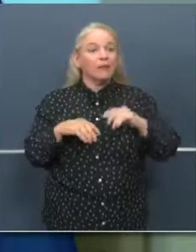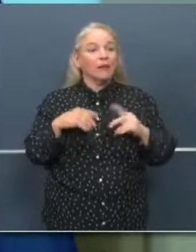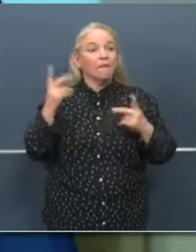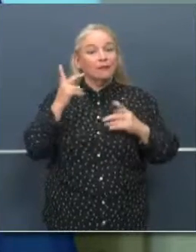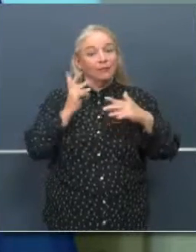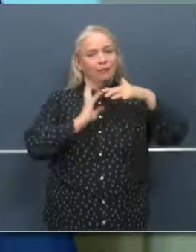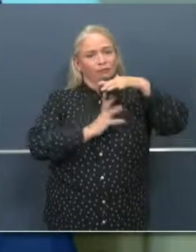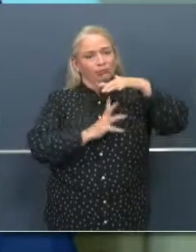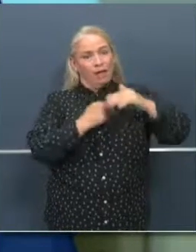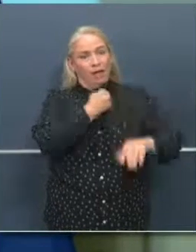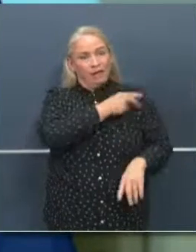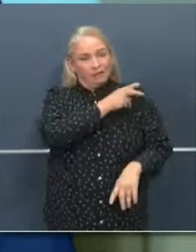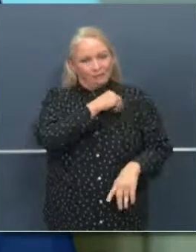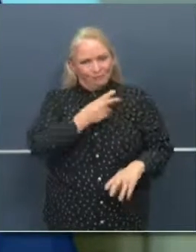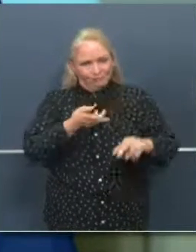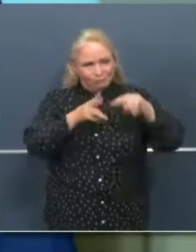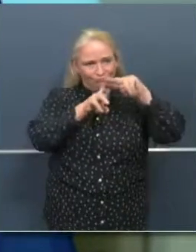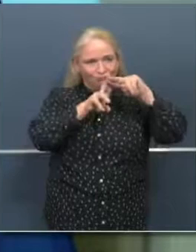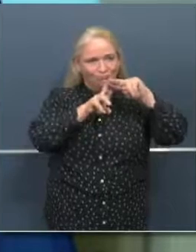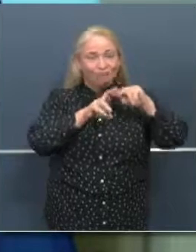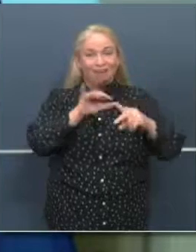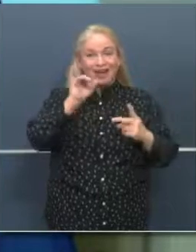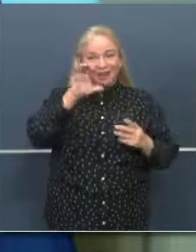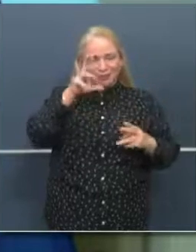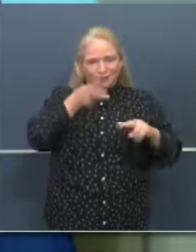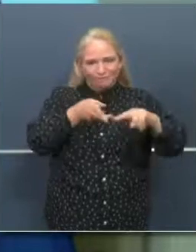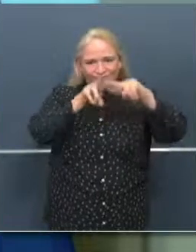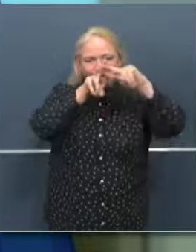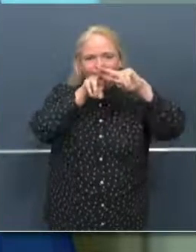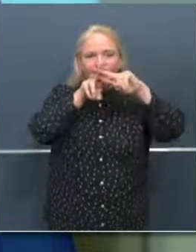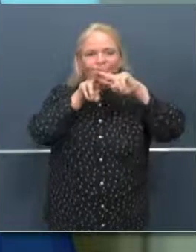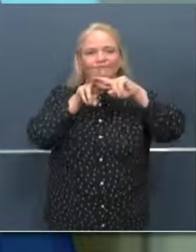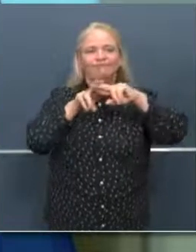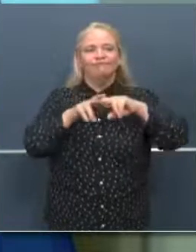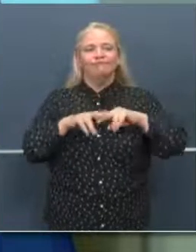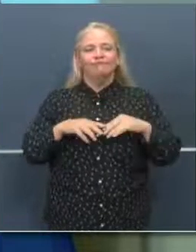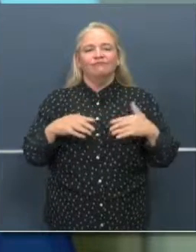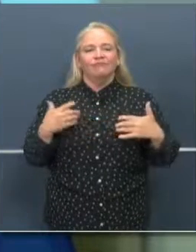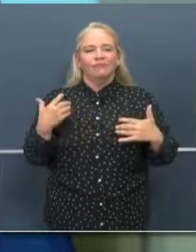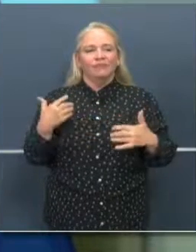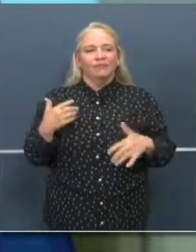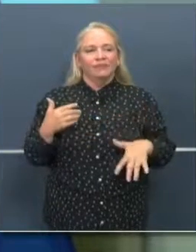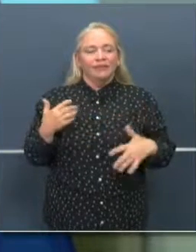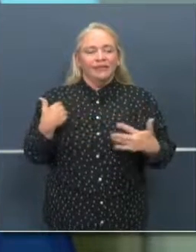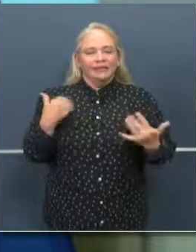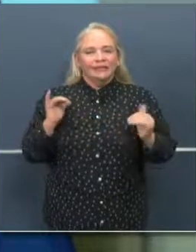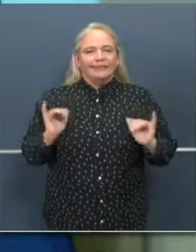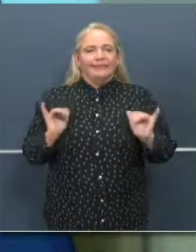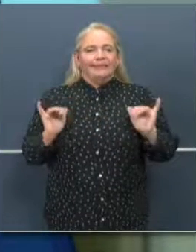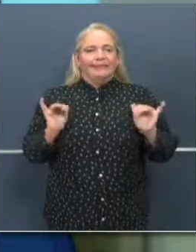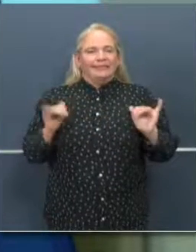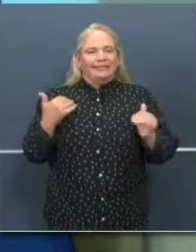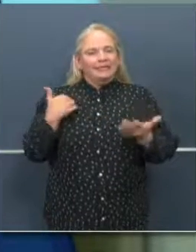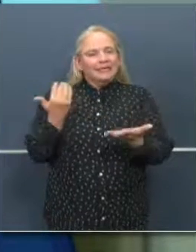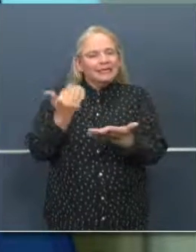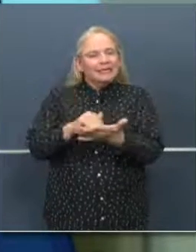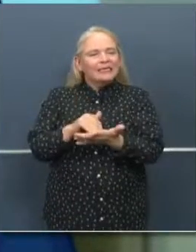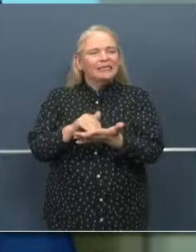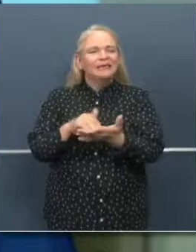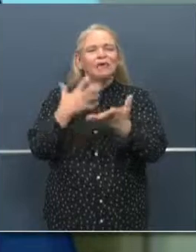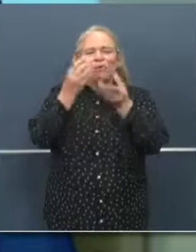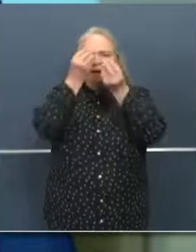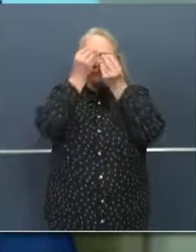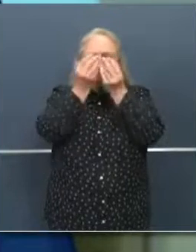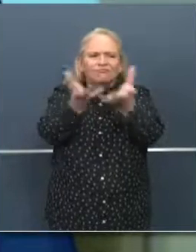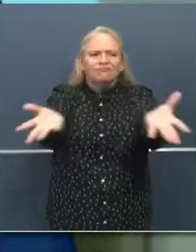where we've and been ICU over the rates course of the last increasing number of months in the state of where we California. began, I thought it was an opportunity and what we're to prepared once to again do share to with you meet our increased preparedness number of